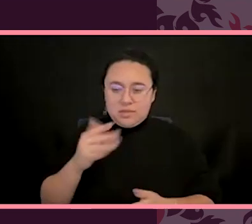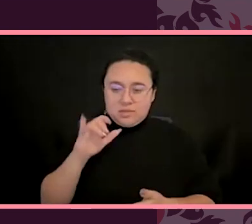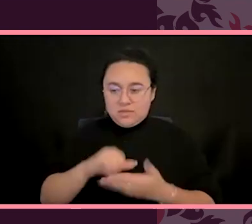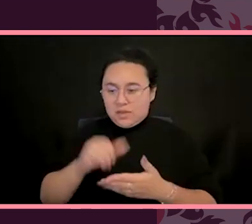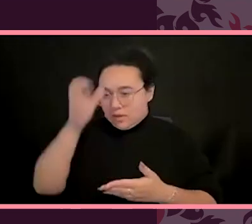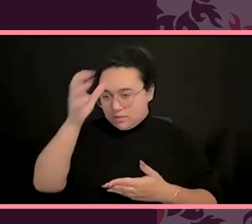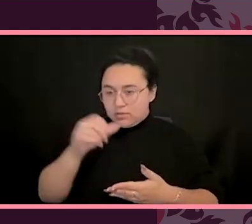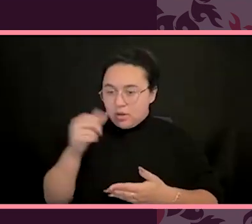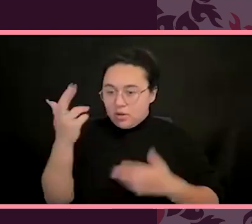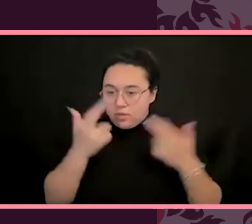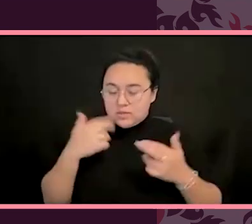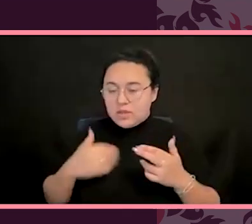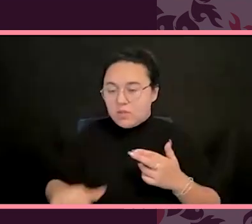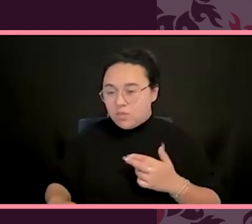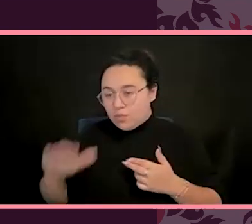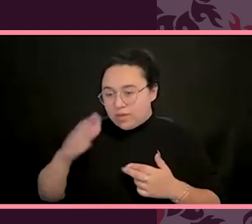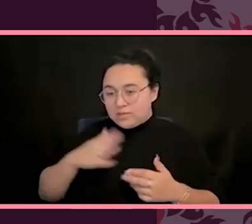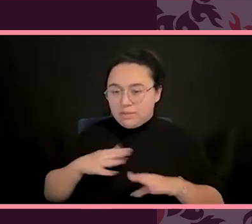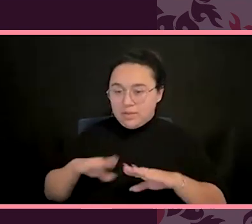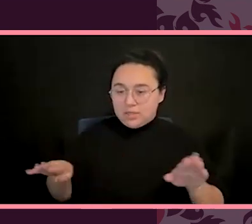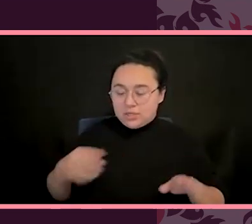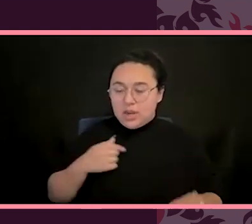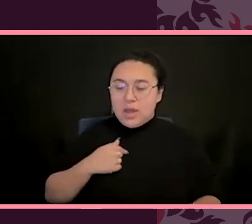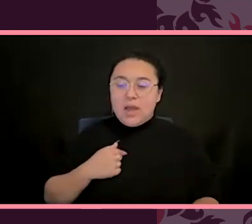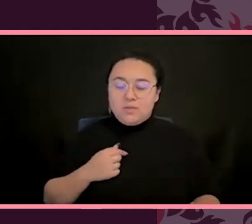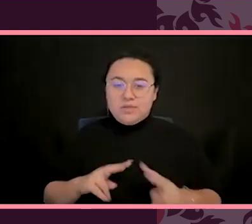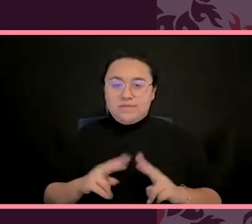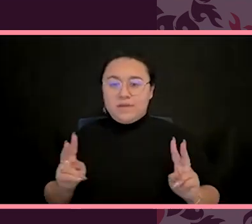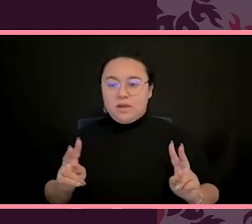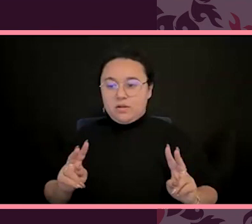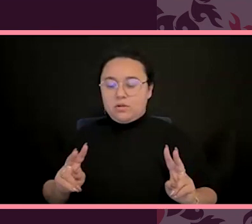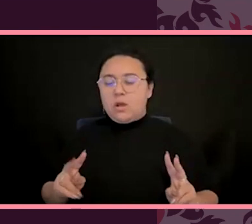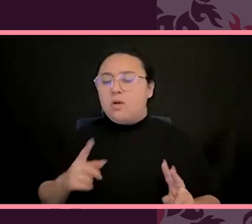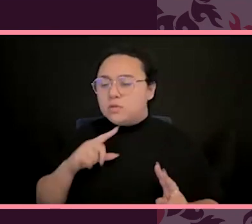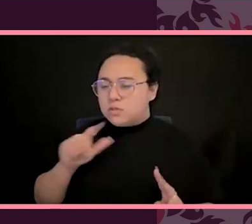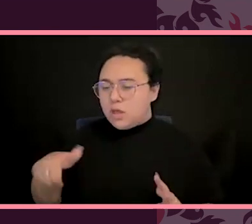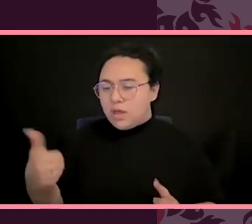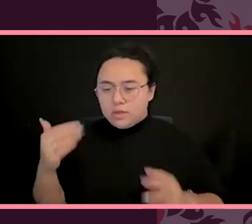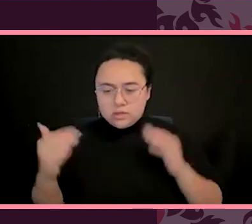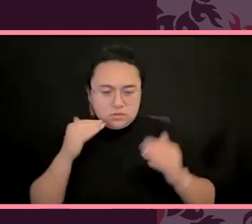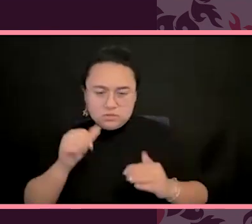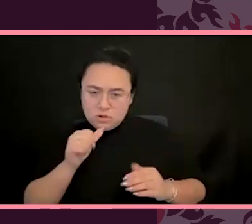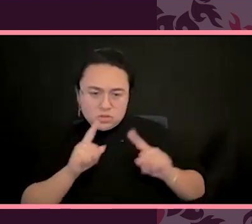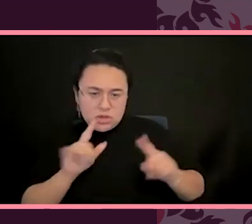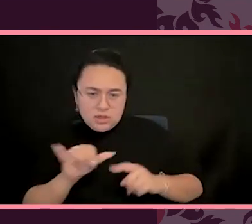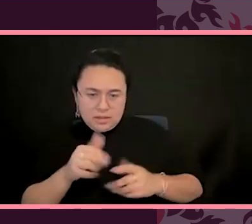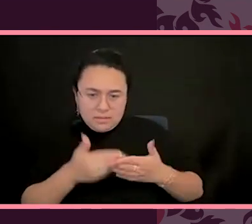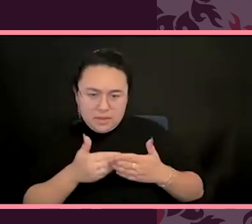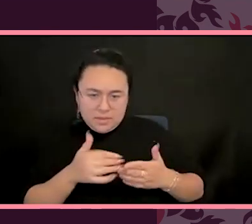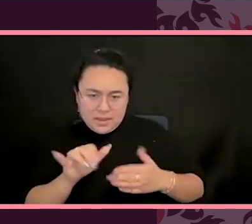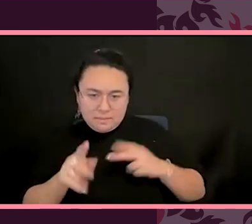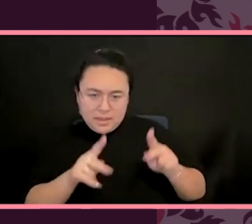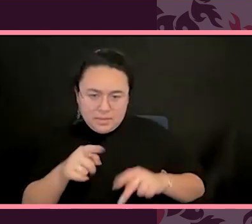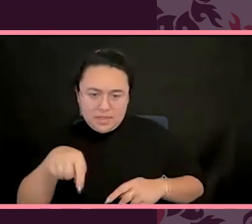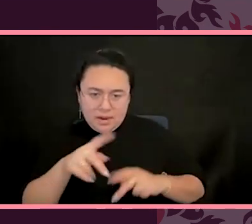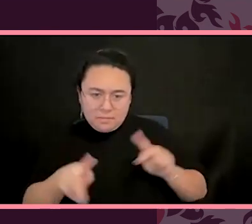I didn't realize that as I was raising my children, I was very like, I would tell other adults, like, don't talk to them like babies, talk to them like people because they're people.